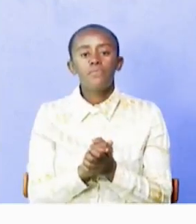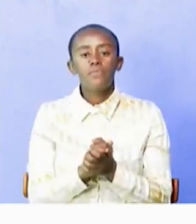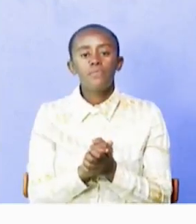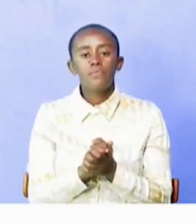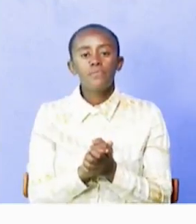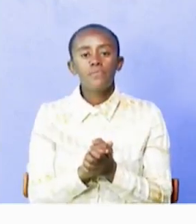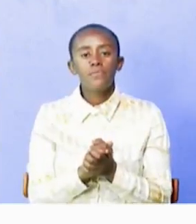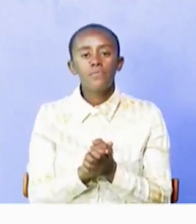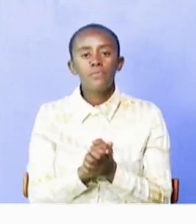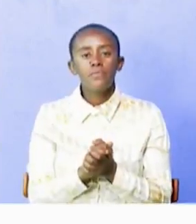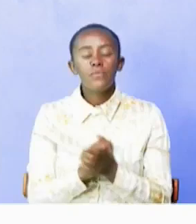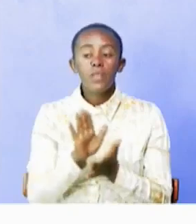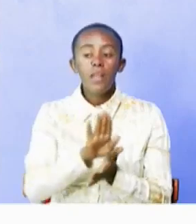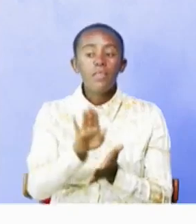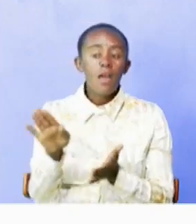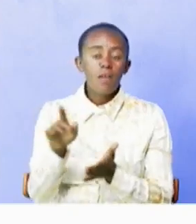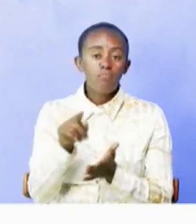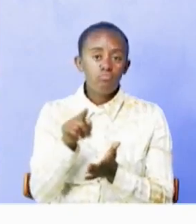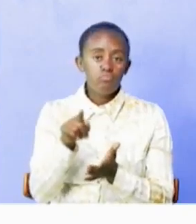their